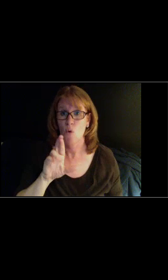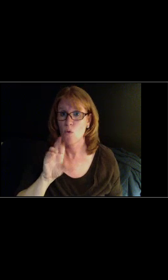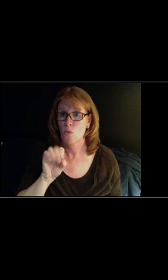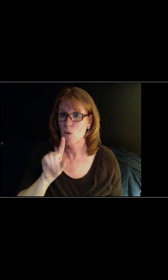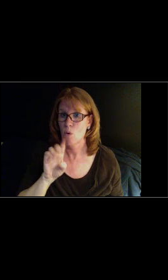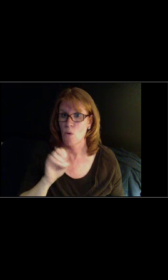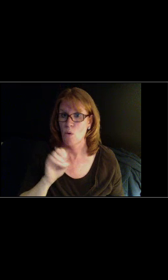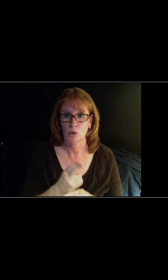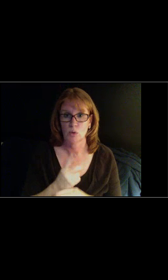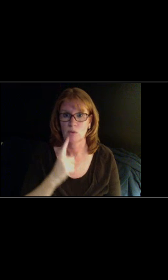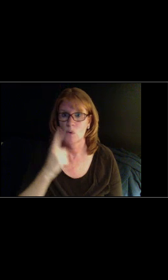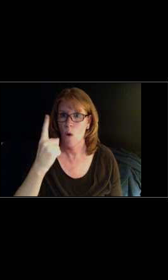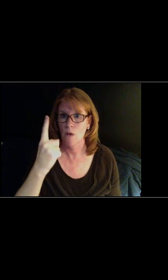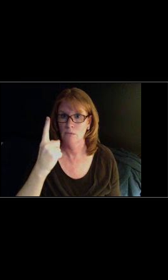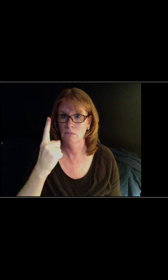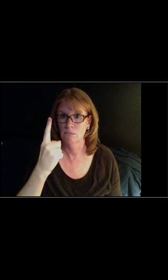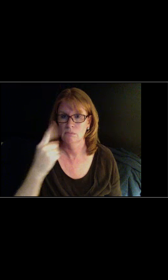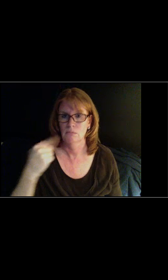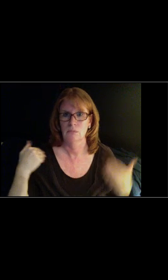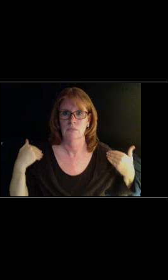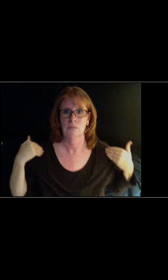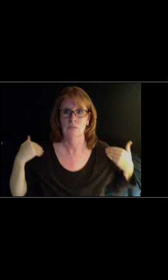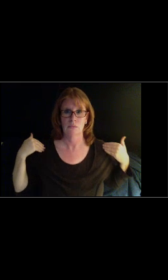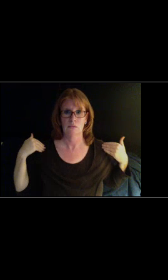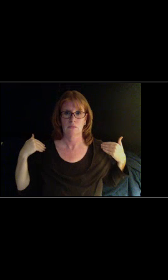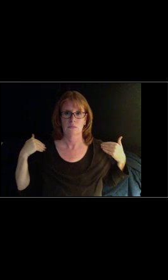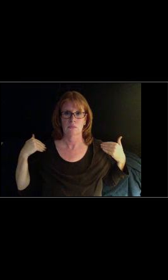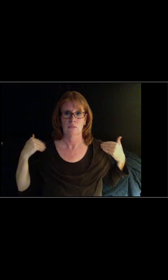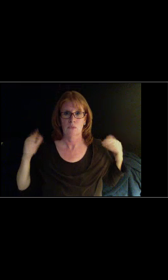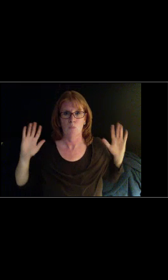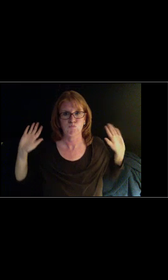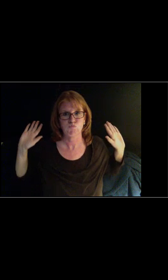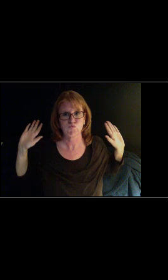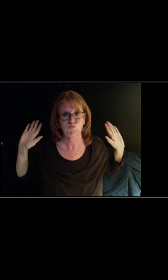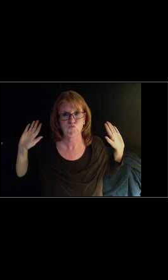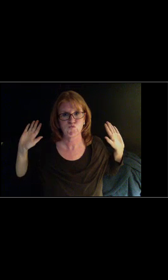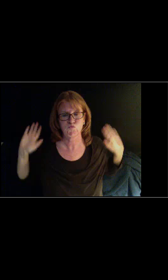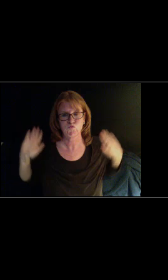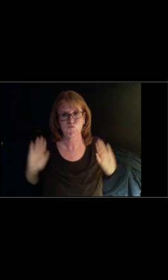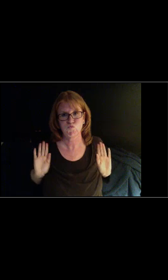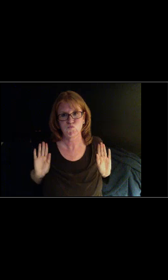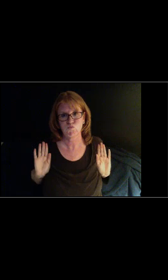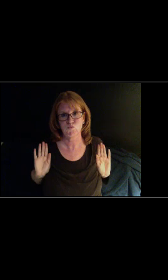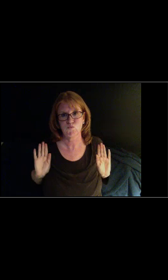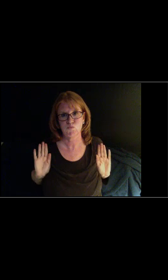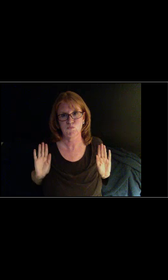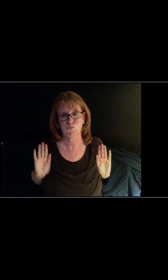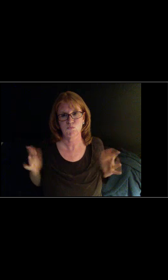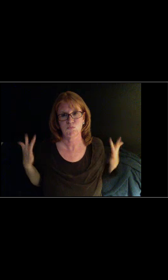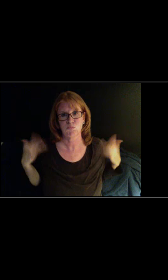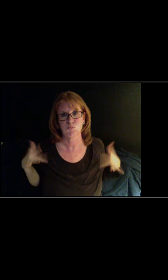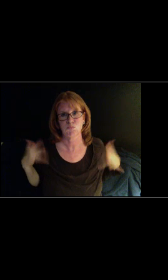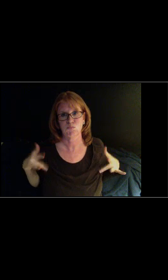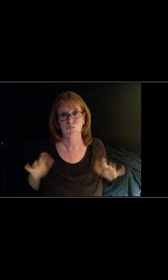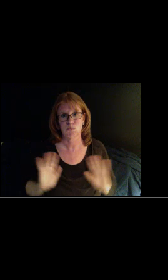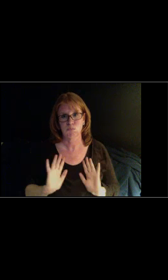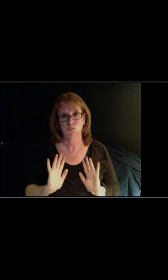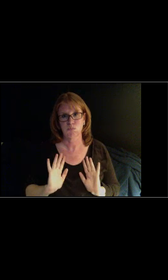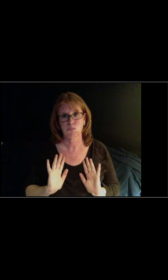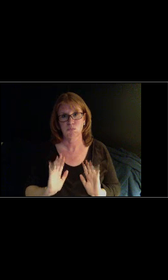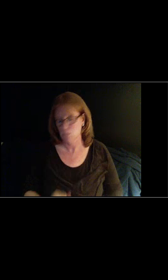approach. Again, in my PhD research, we see role is used in a very negative connotation, or the lack